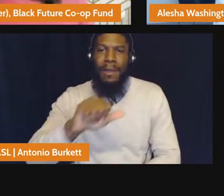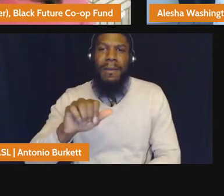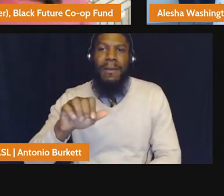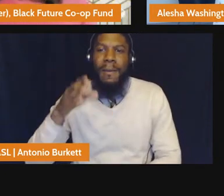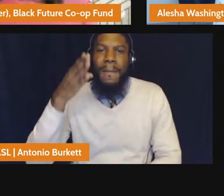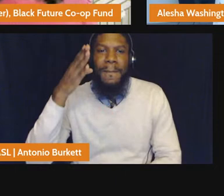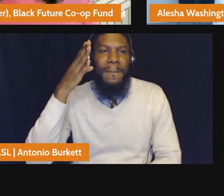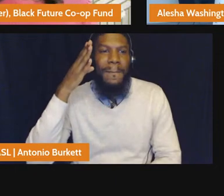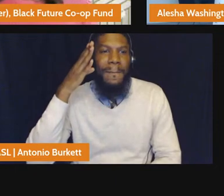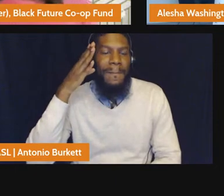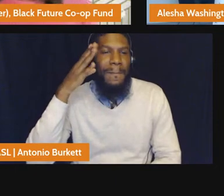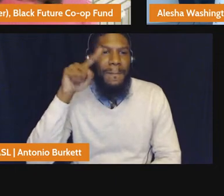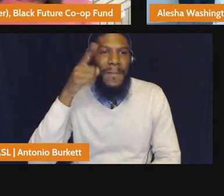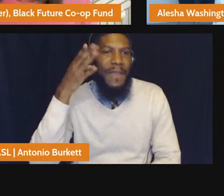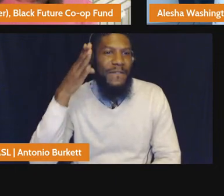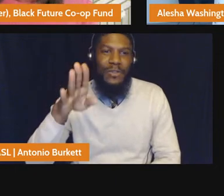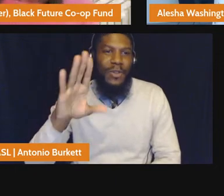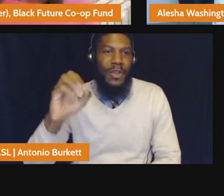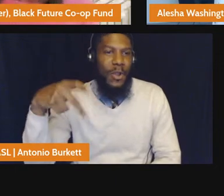me. You really do.